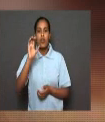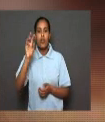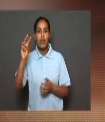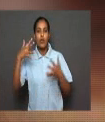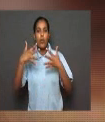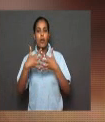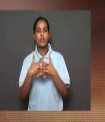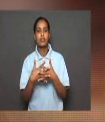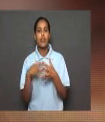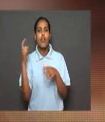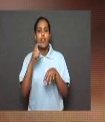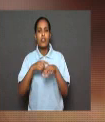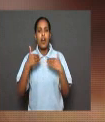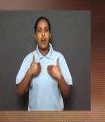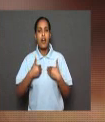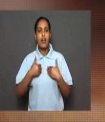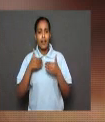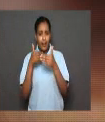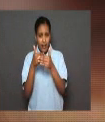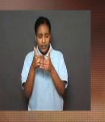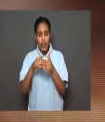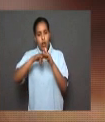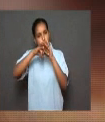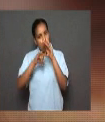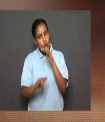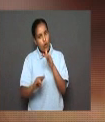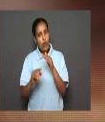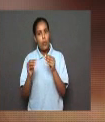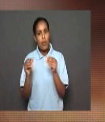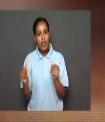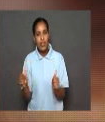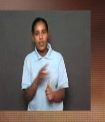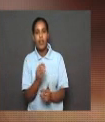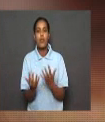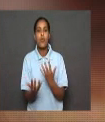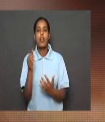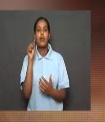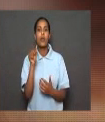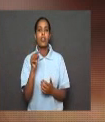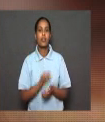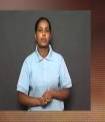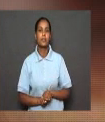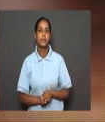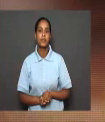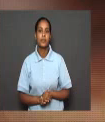Covalent compounds often have relatively low melting and boiling points.